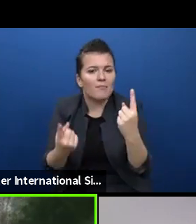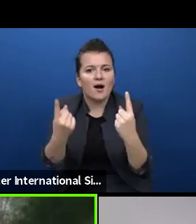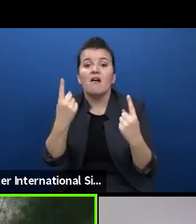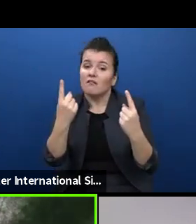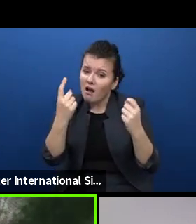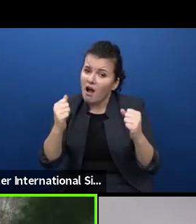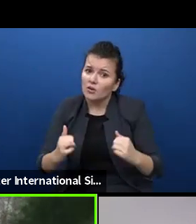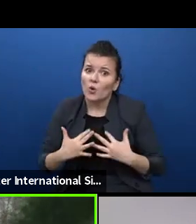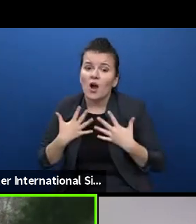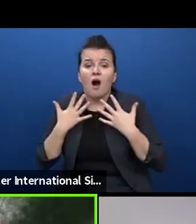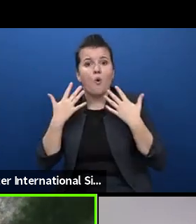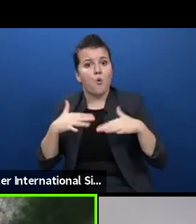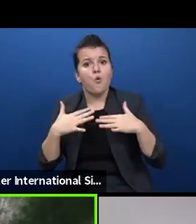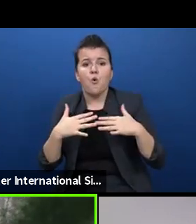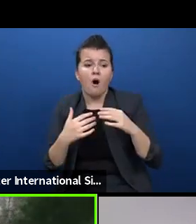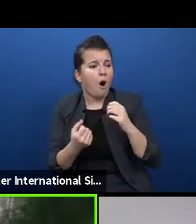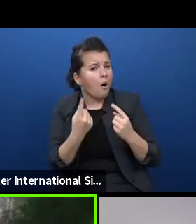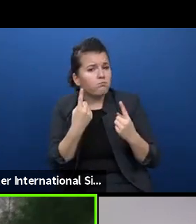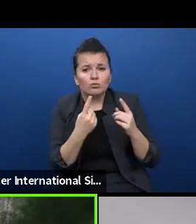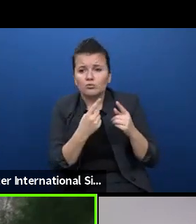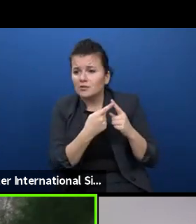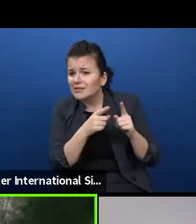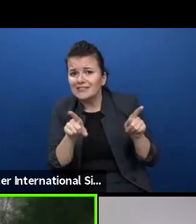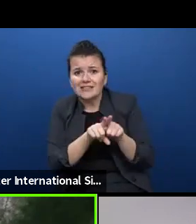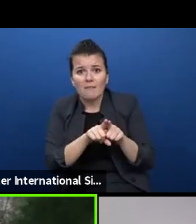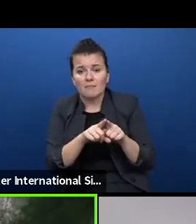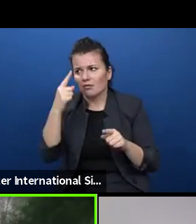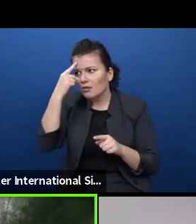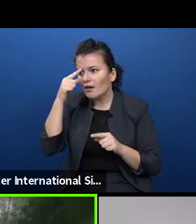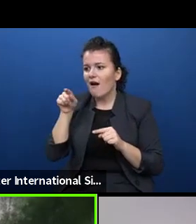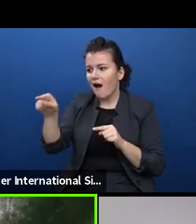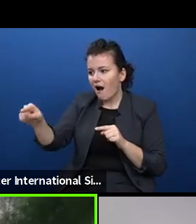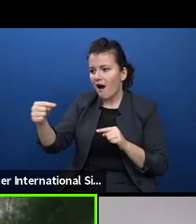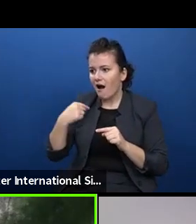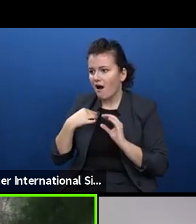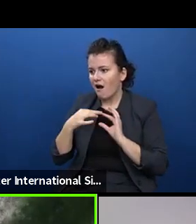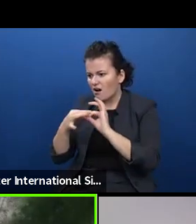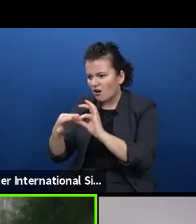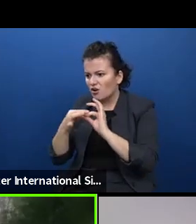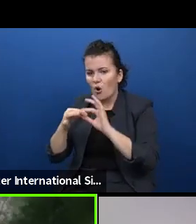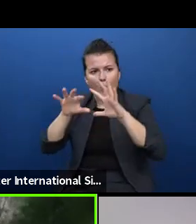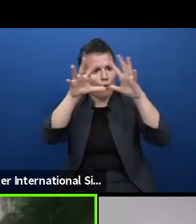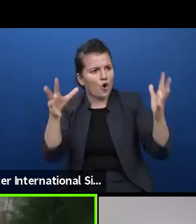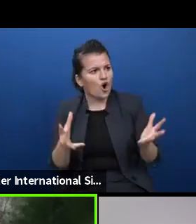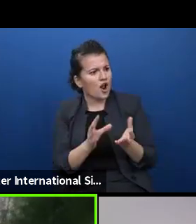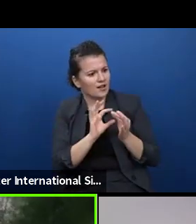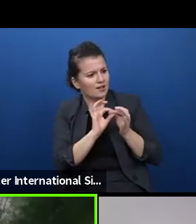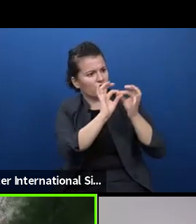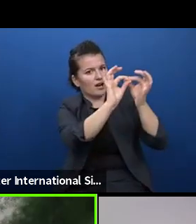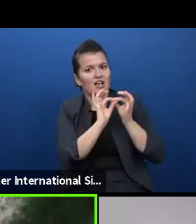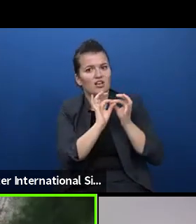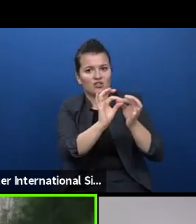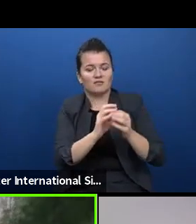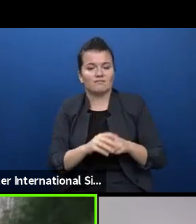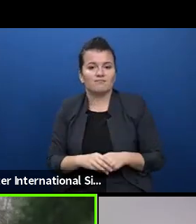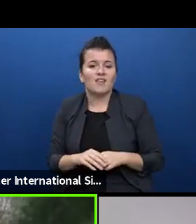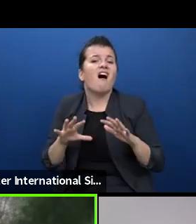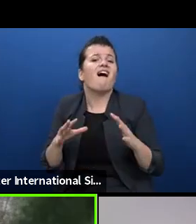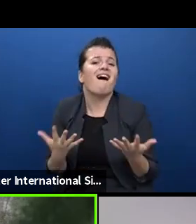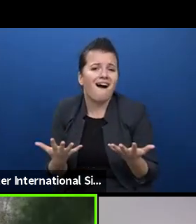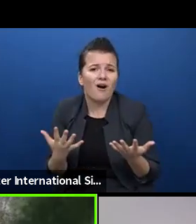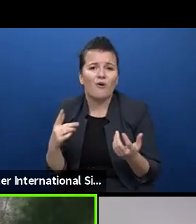really think about ourselves in relation to one another and to the world. But we need to know so much more. We have